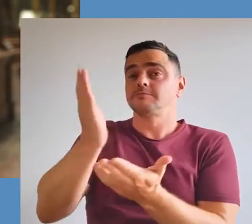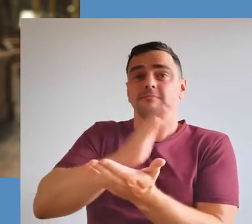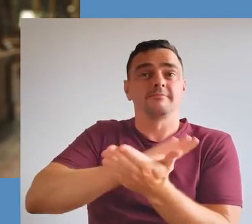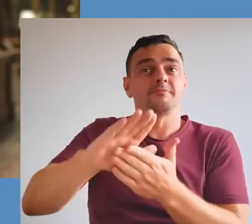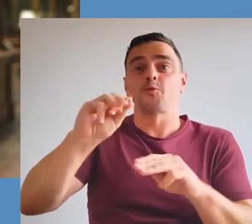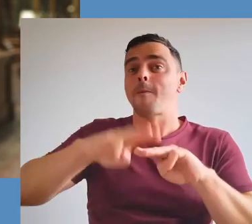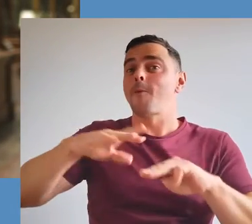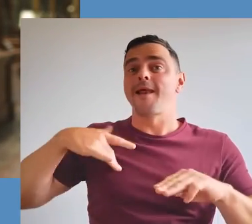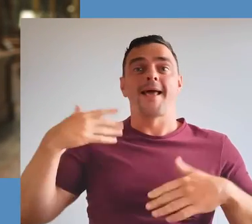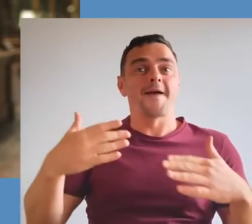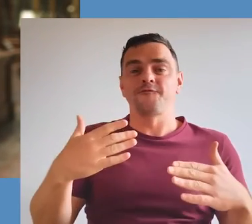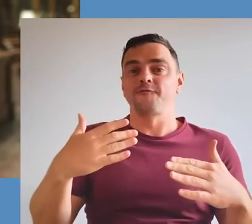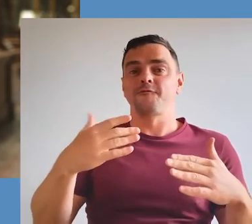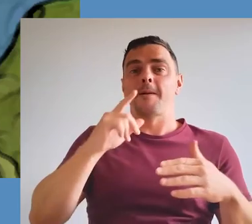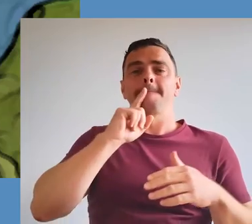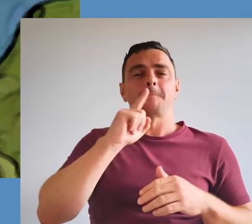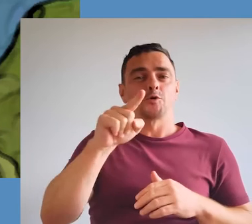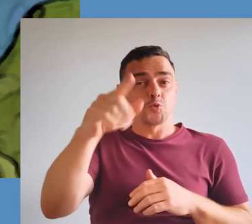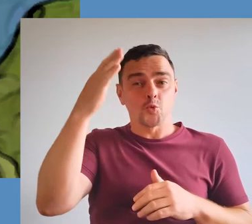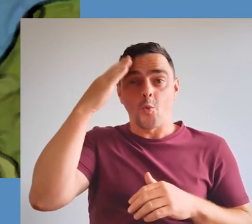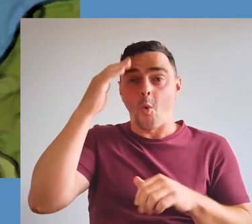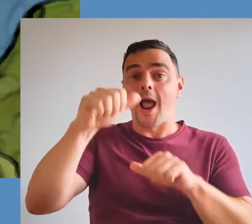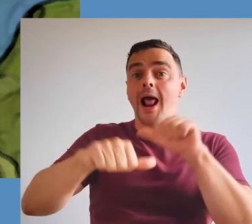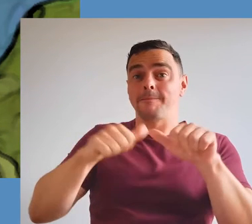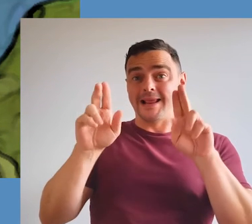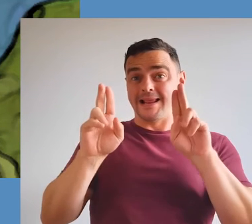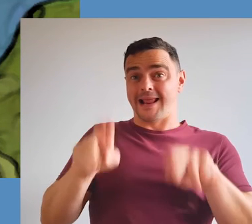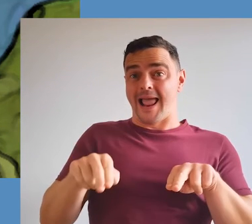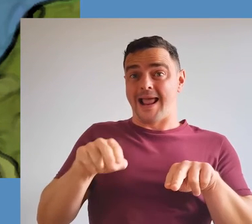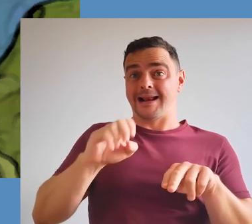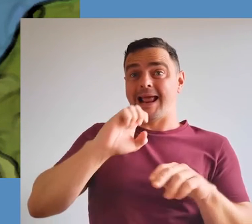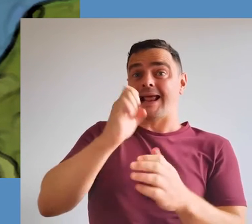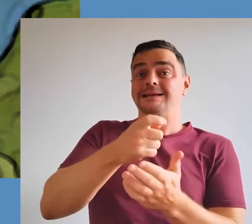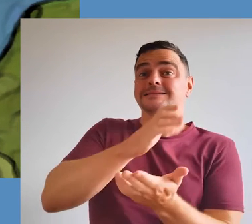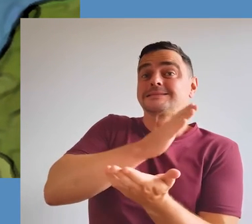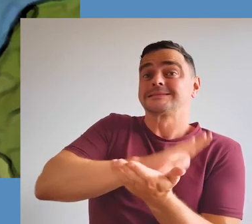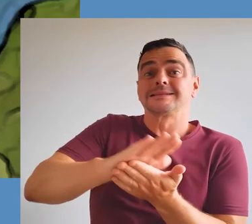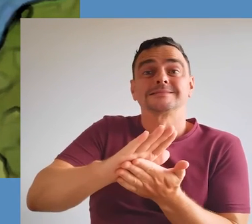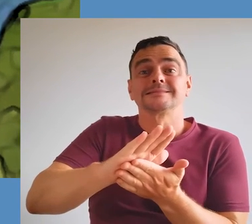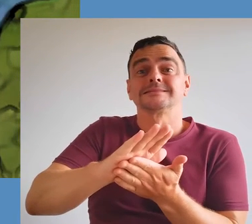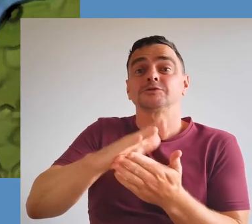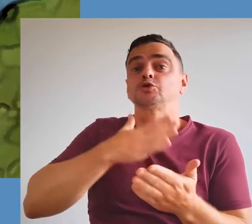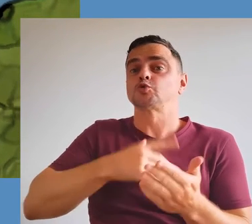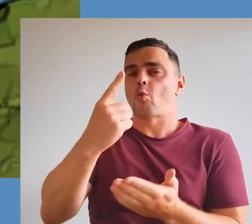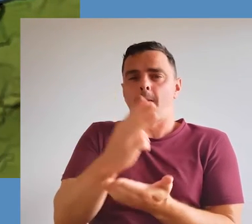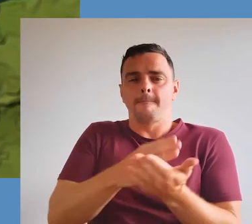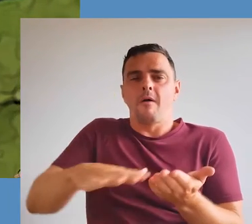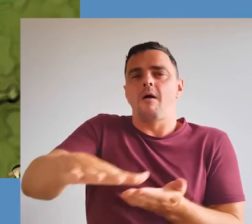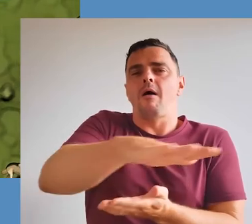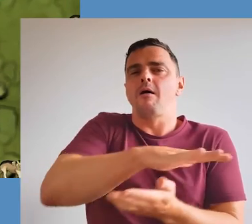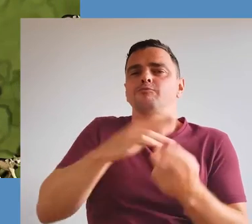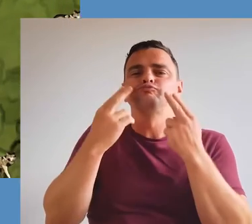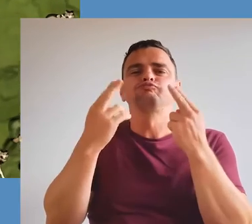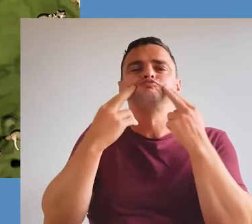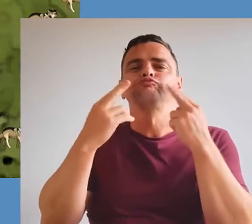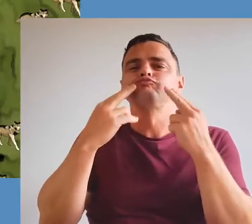found anywhere today. But did you know that an animal can be extinct from just one part of its